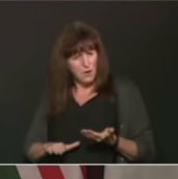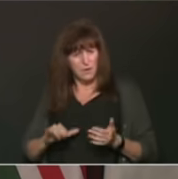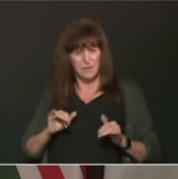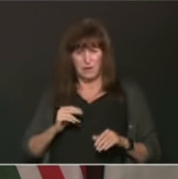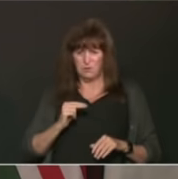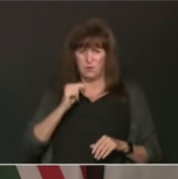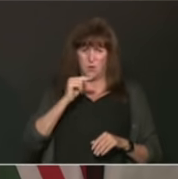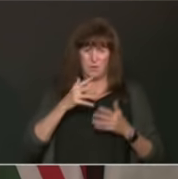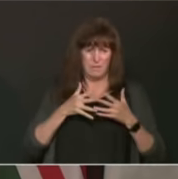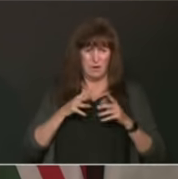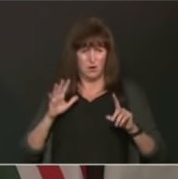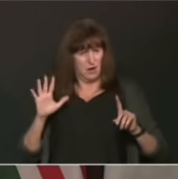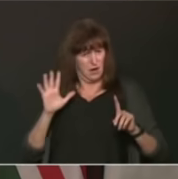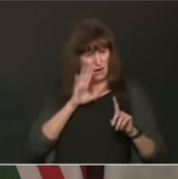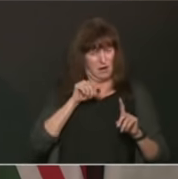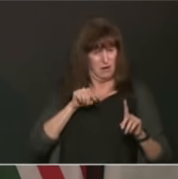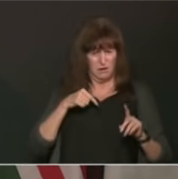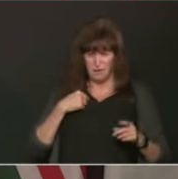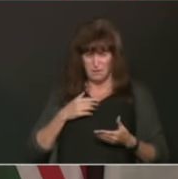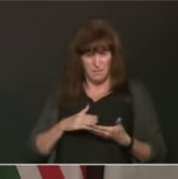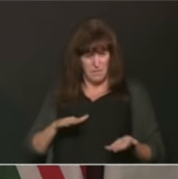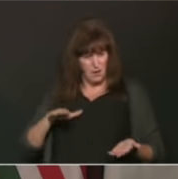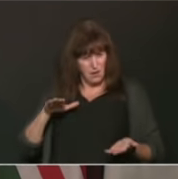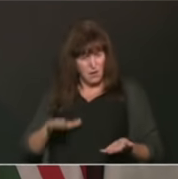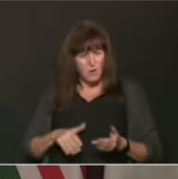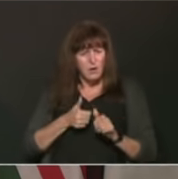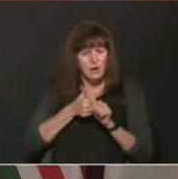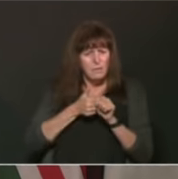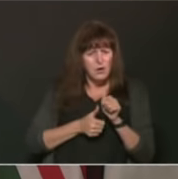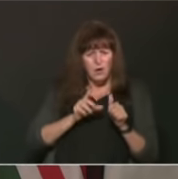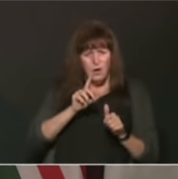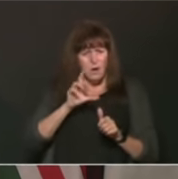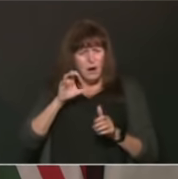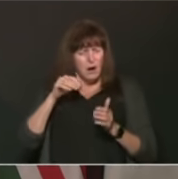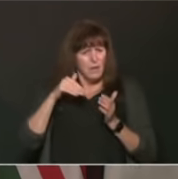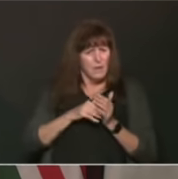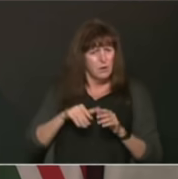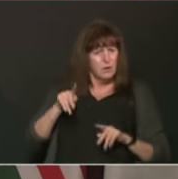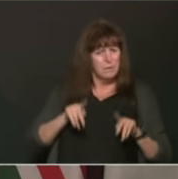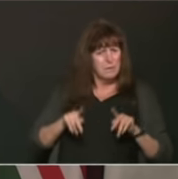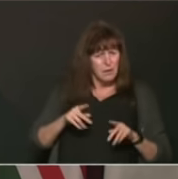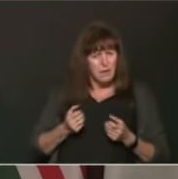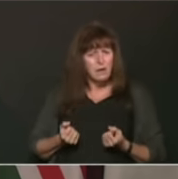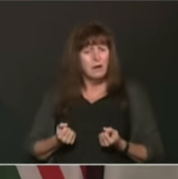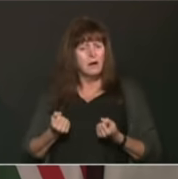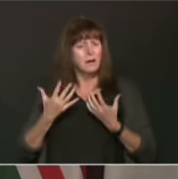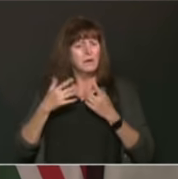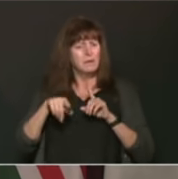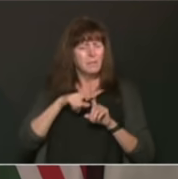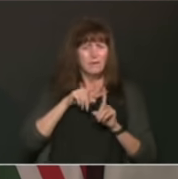a number of cases per 100,000. So we're at roughly 86